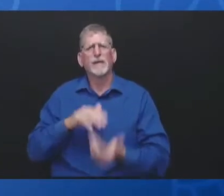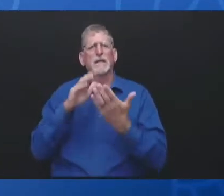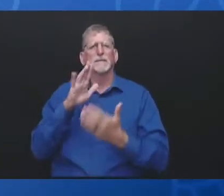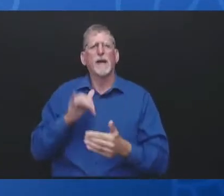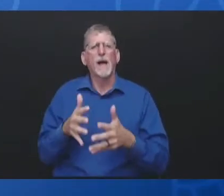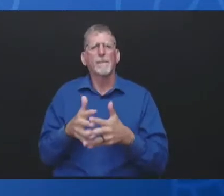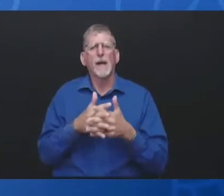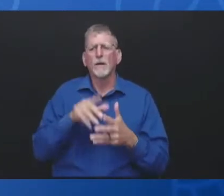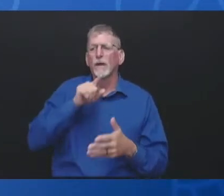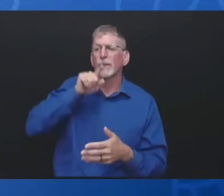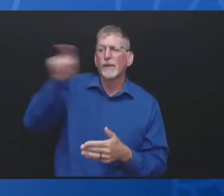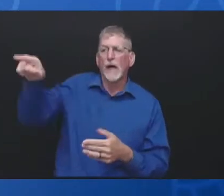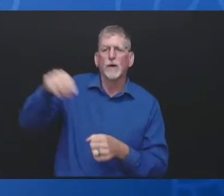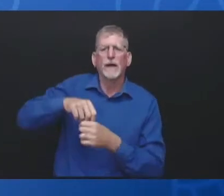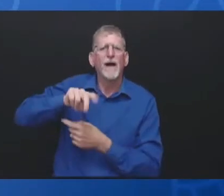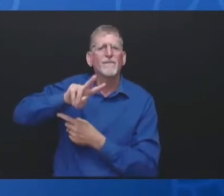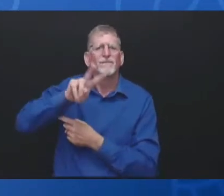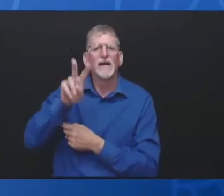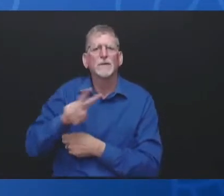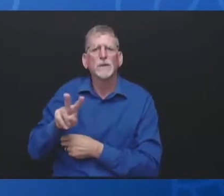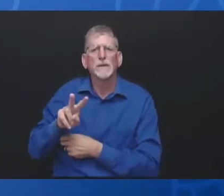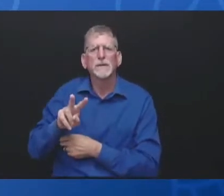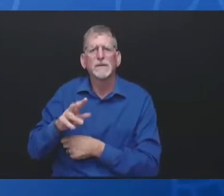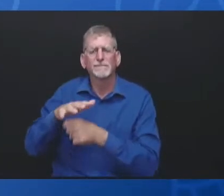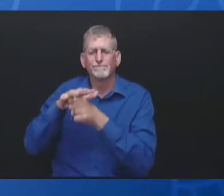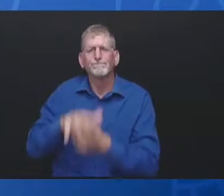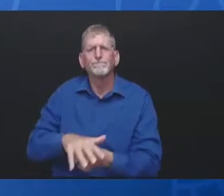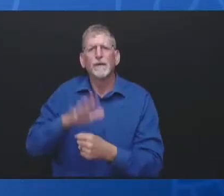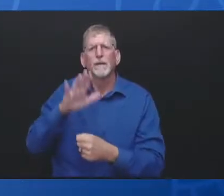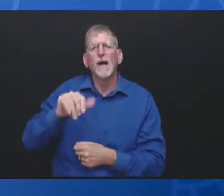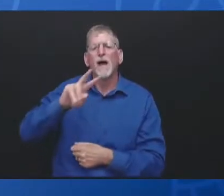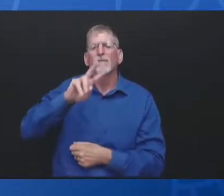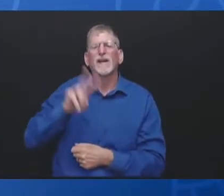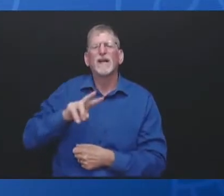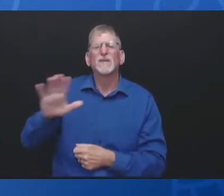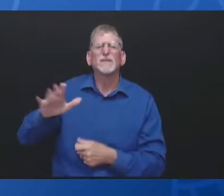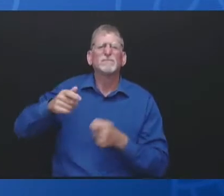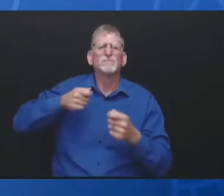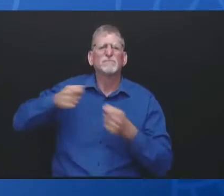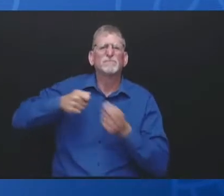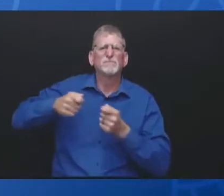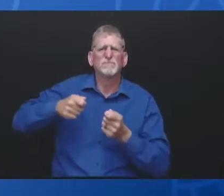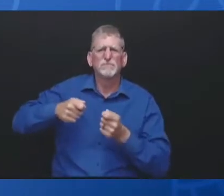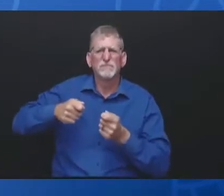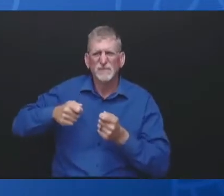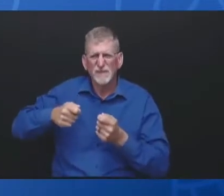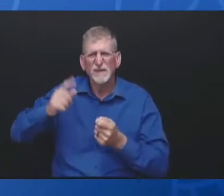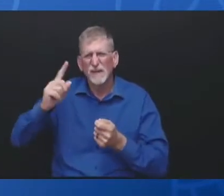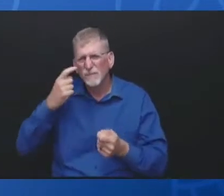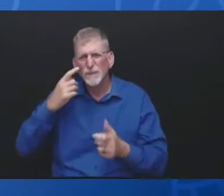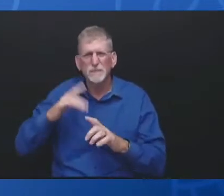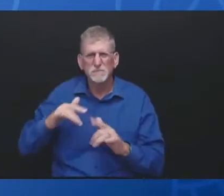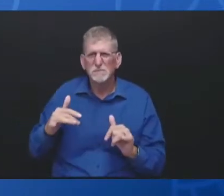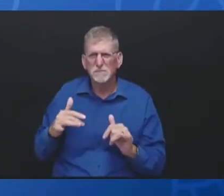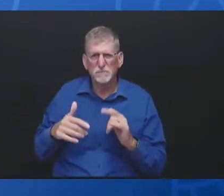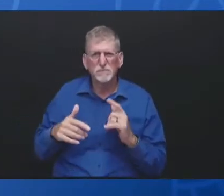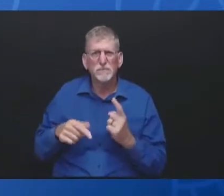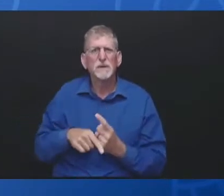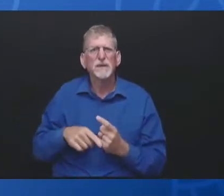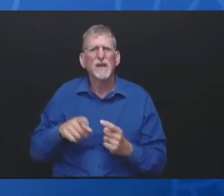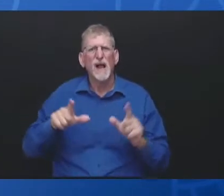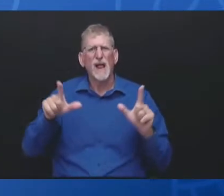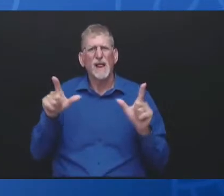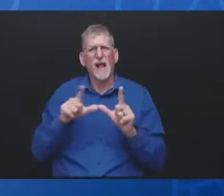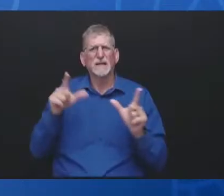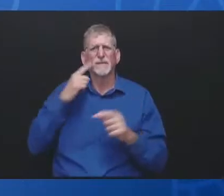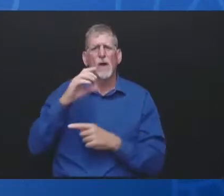Venezuela, the repression of the Venezuelan regime. Correct. The license for Chevron to produce oil in